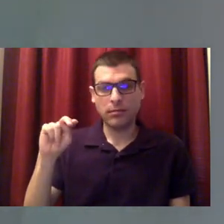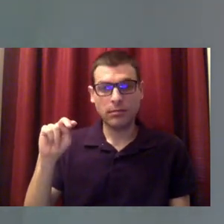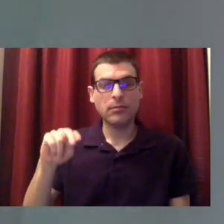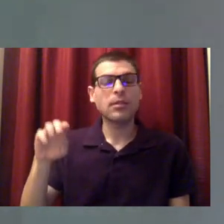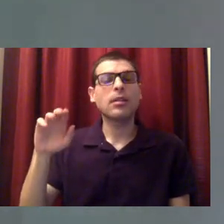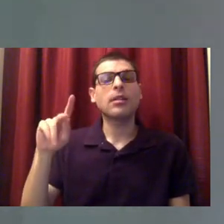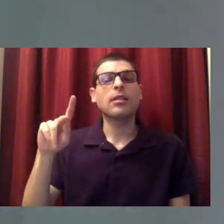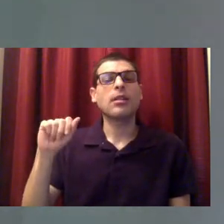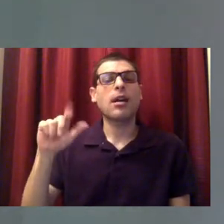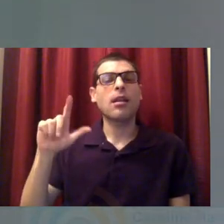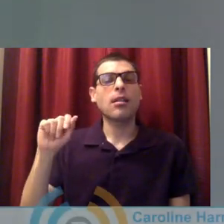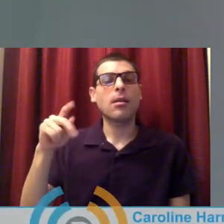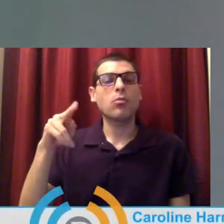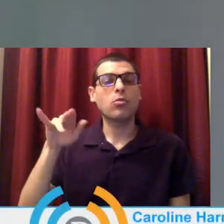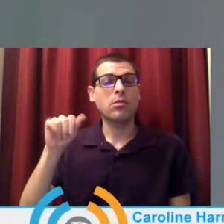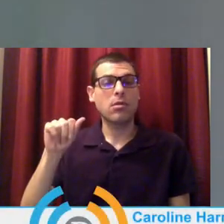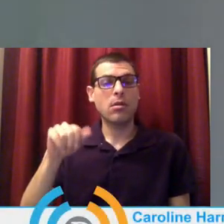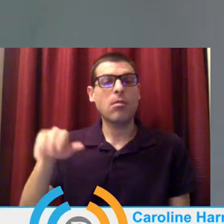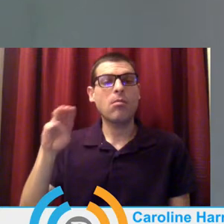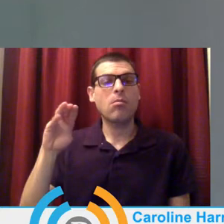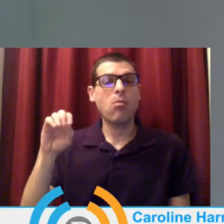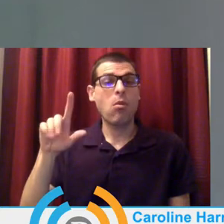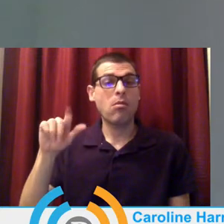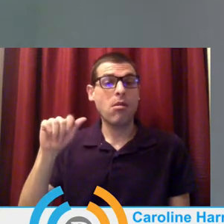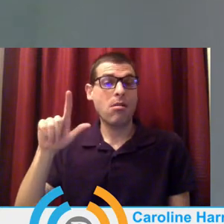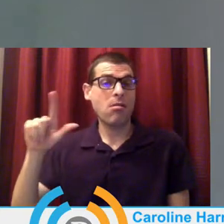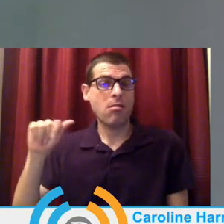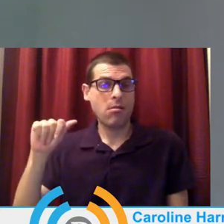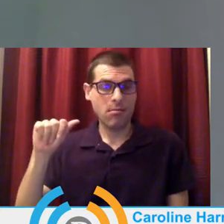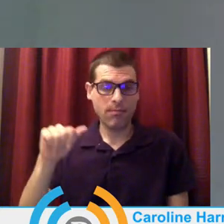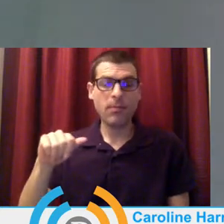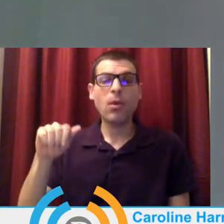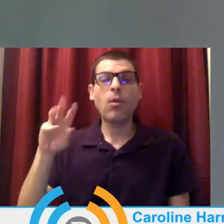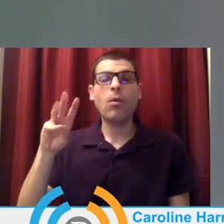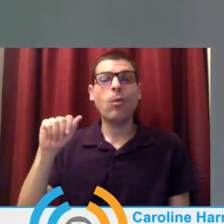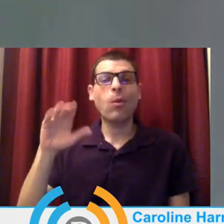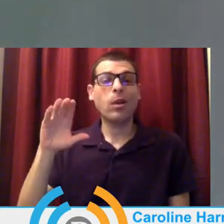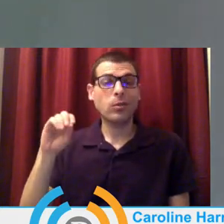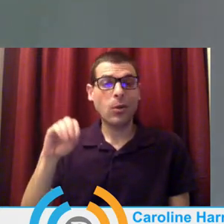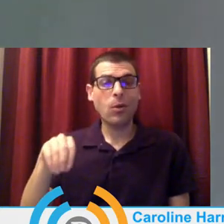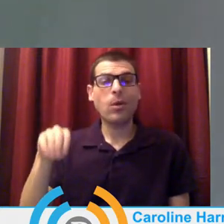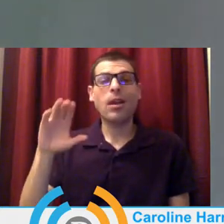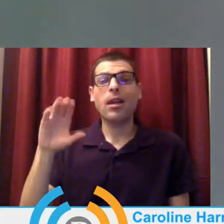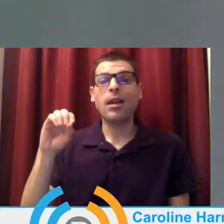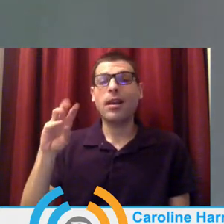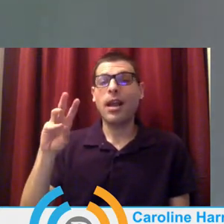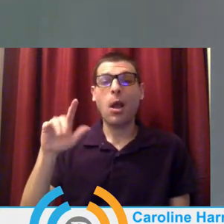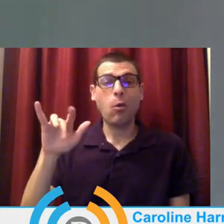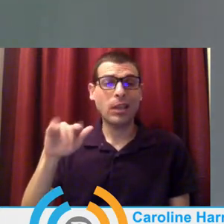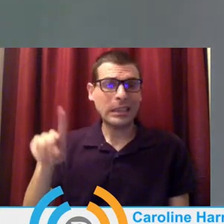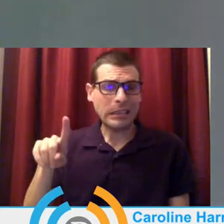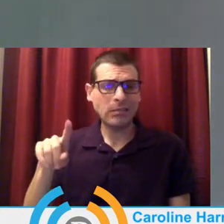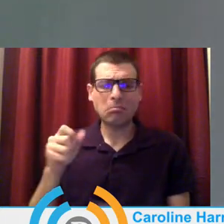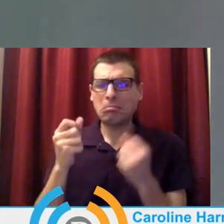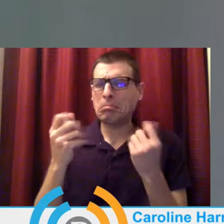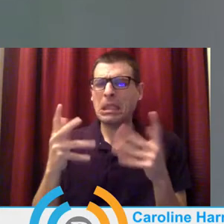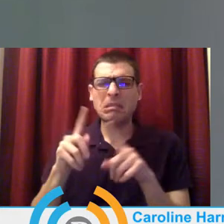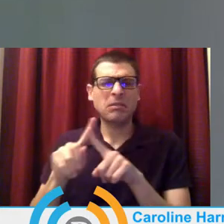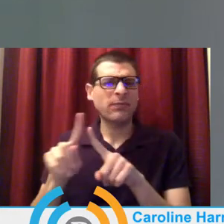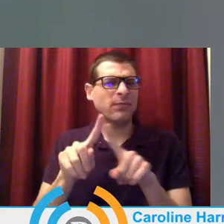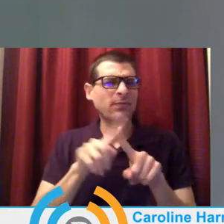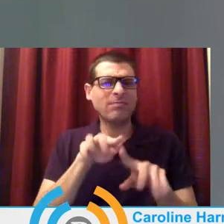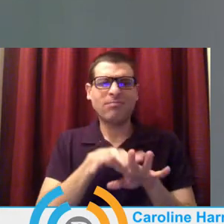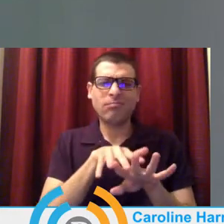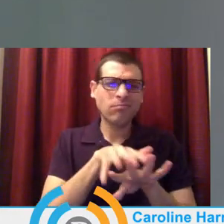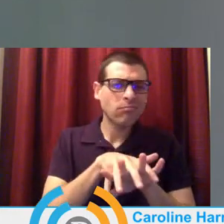Kalapuya and Malala, the Wasco, Cowlitz, and many other indigenous people who have known the